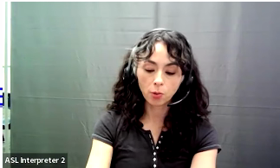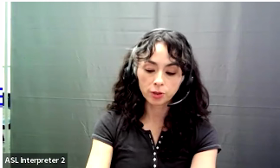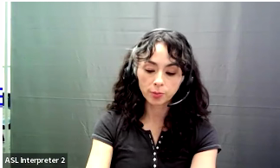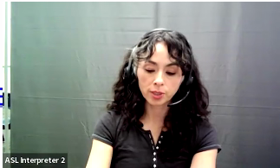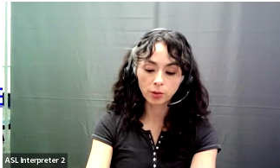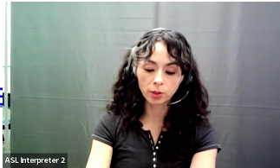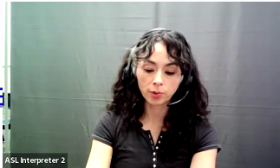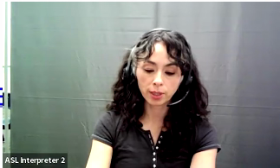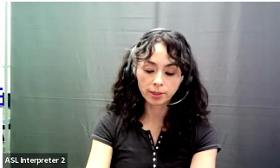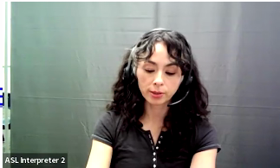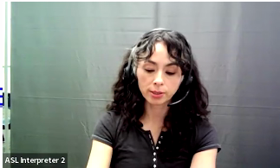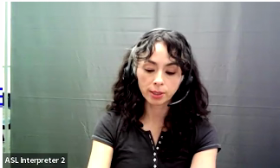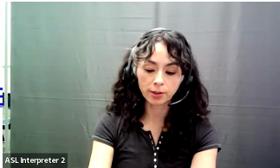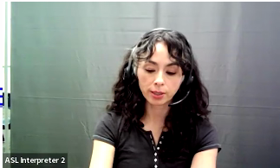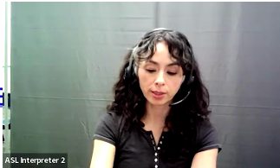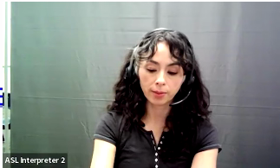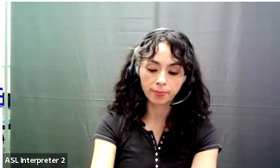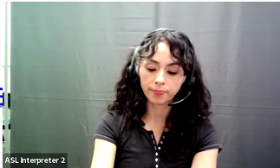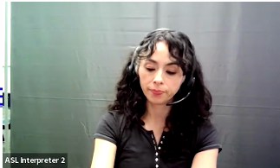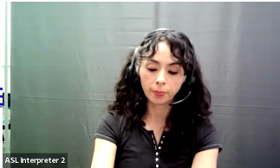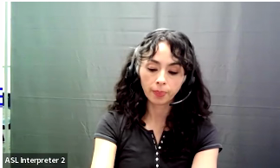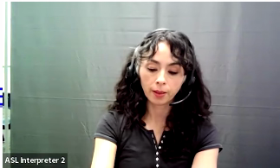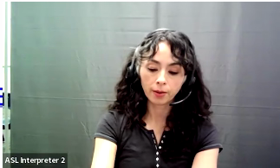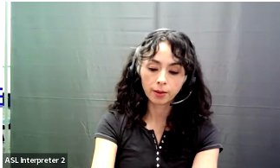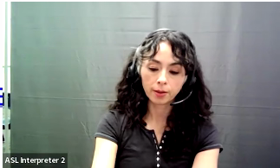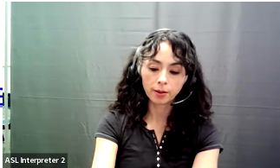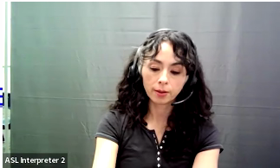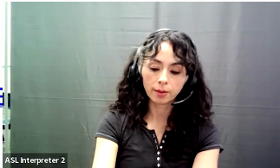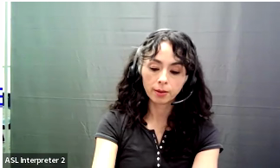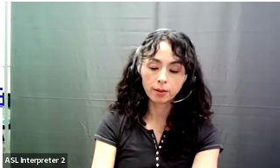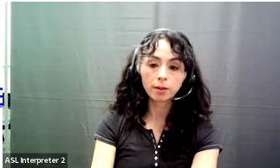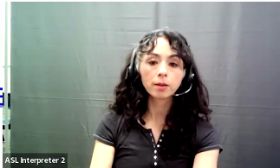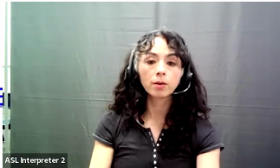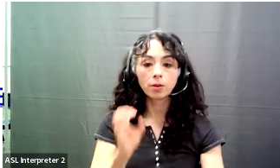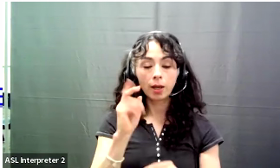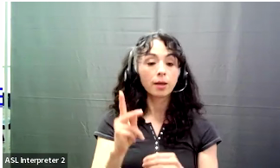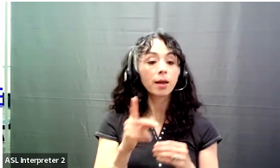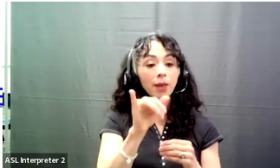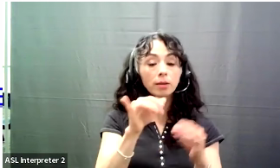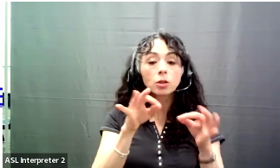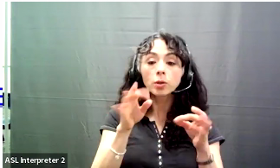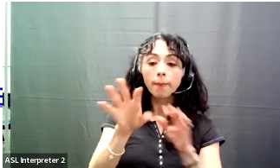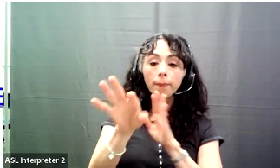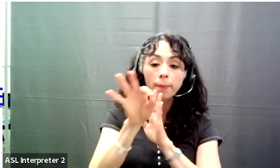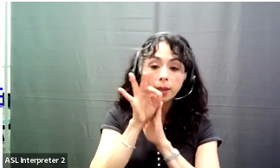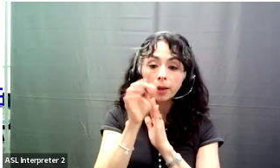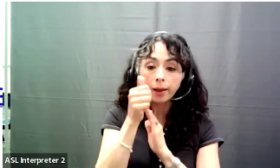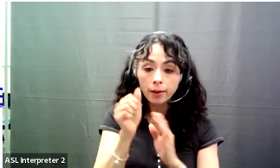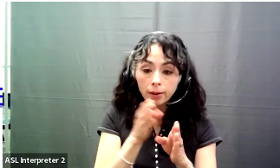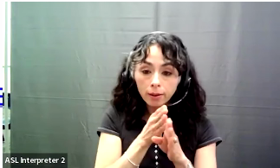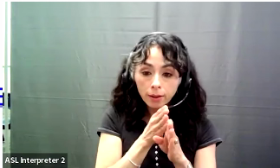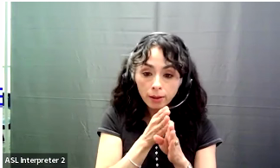one of the tools that people ask for and use the most. The user with this tool can select an area of